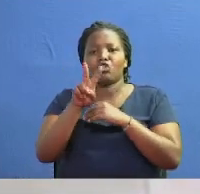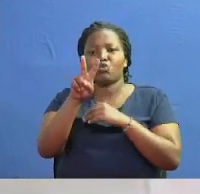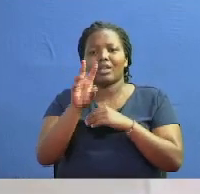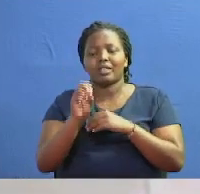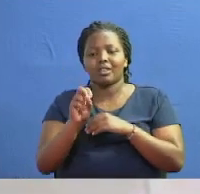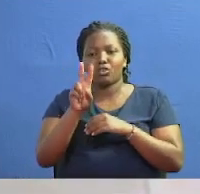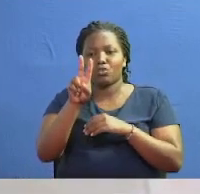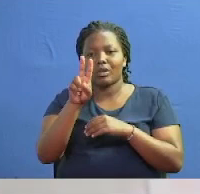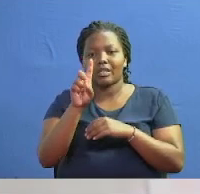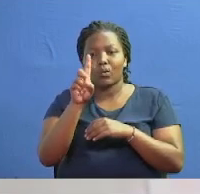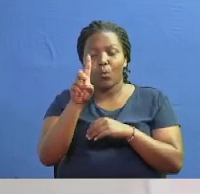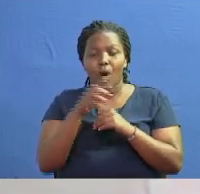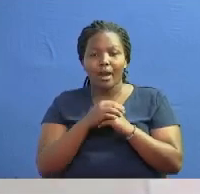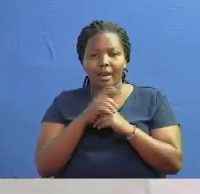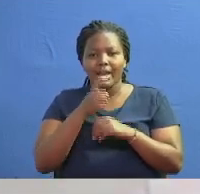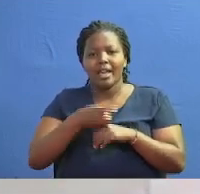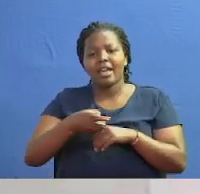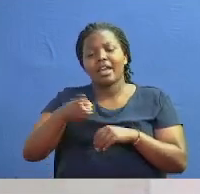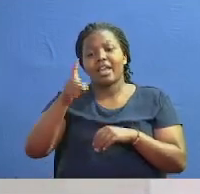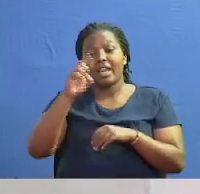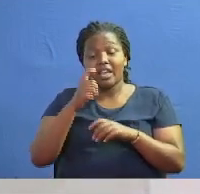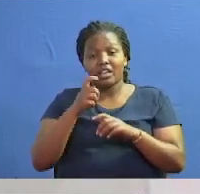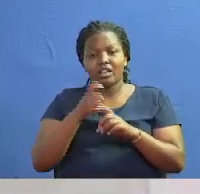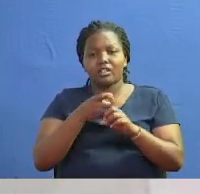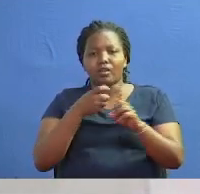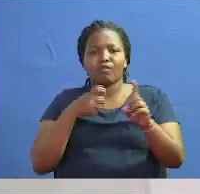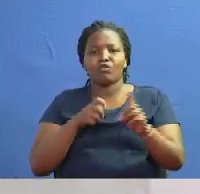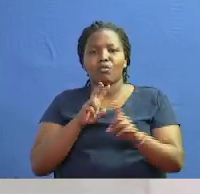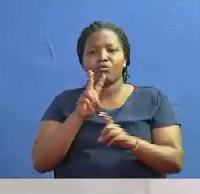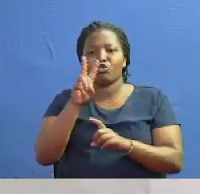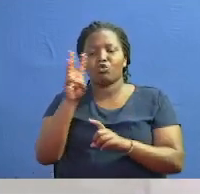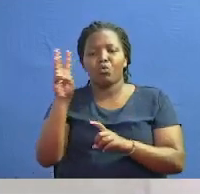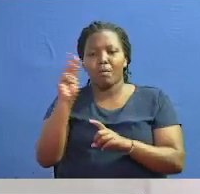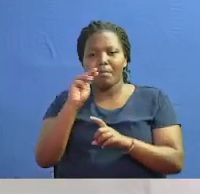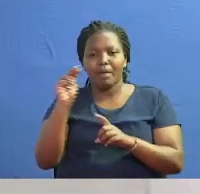of about 2 million from the previous year,